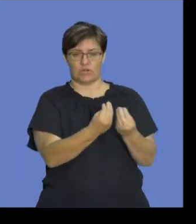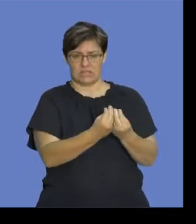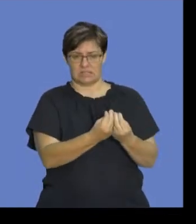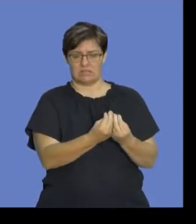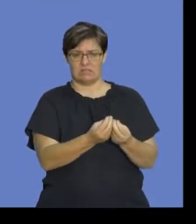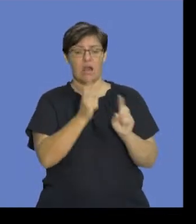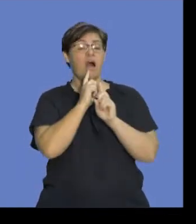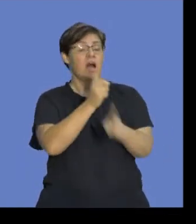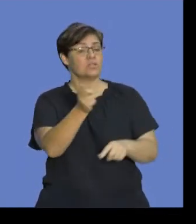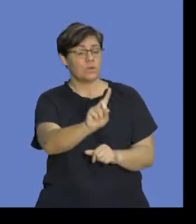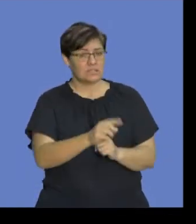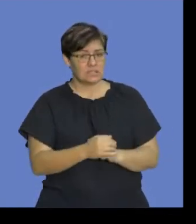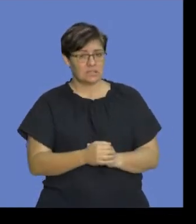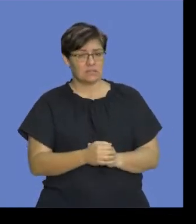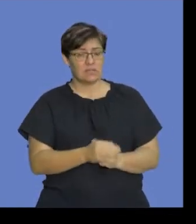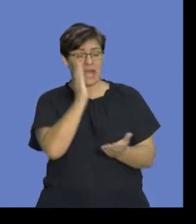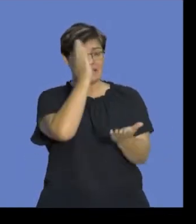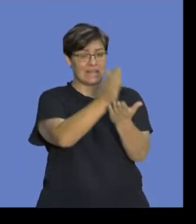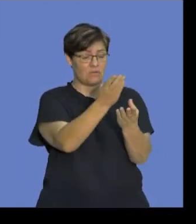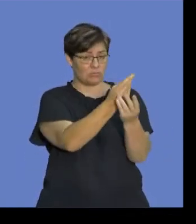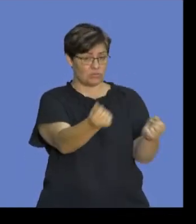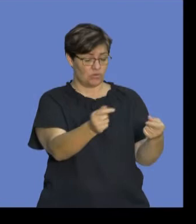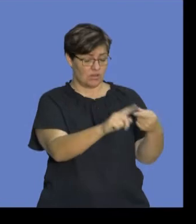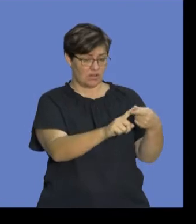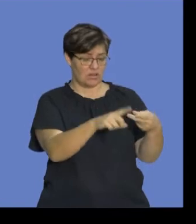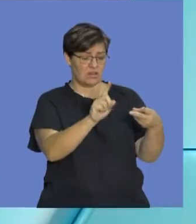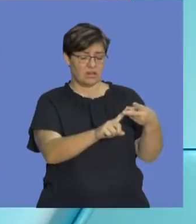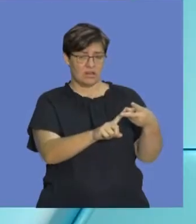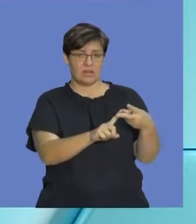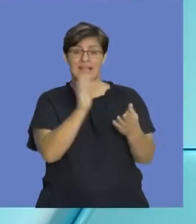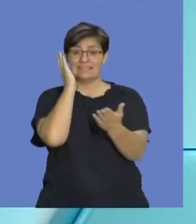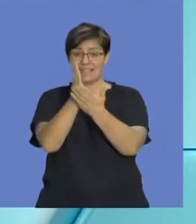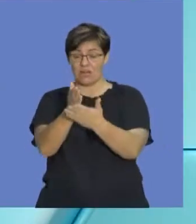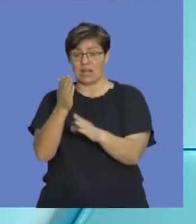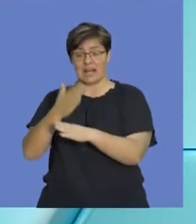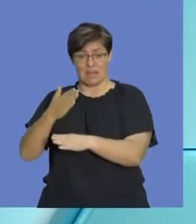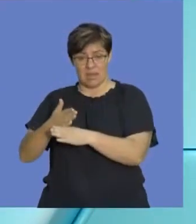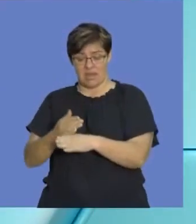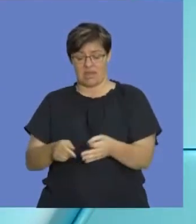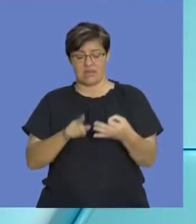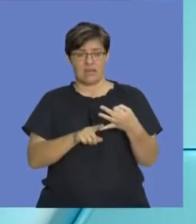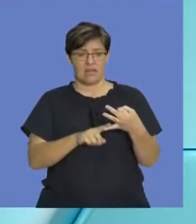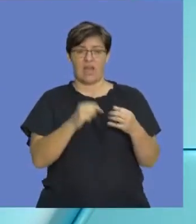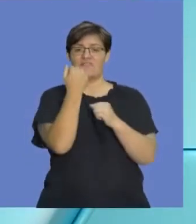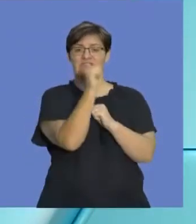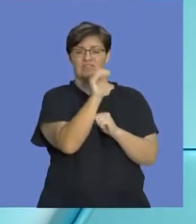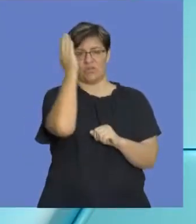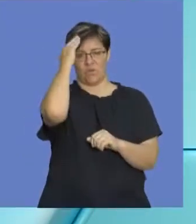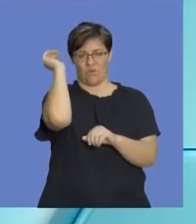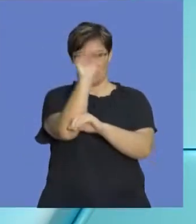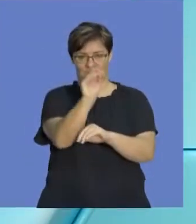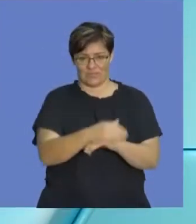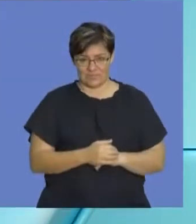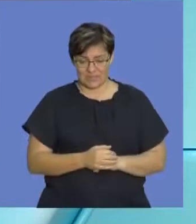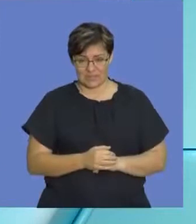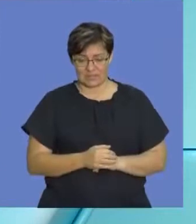of a product, your answer should be direct materials, direct labor, and your